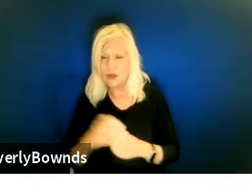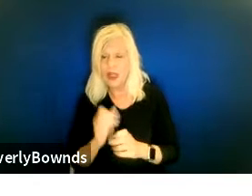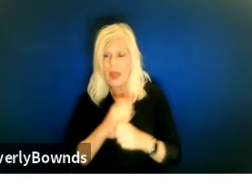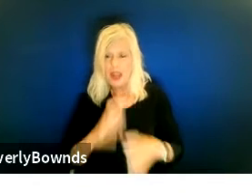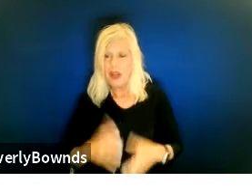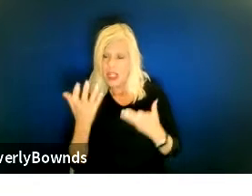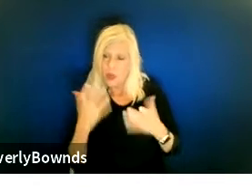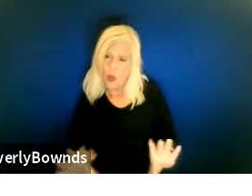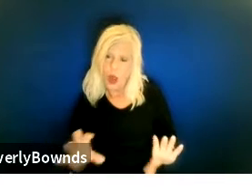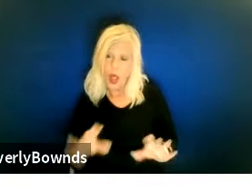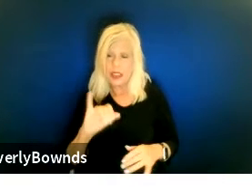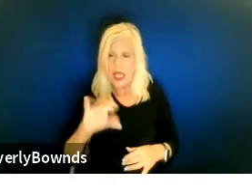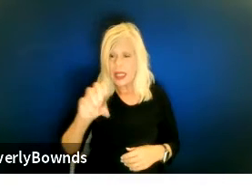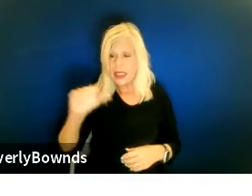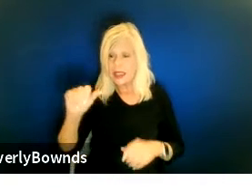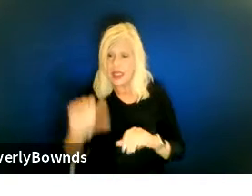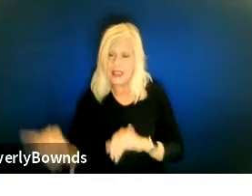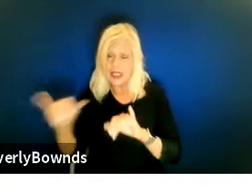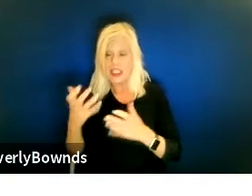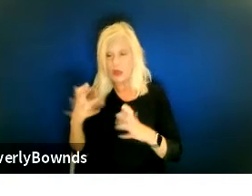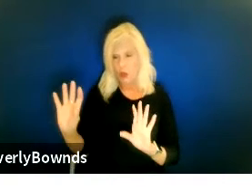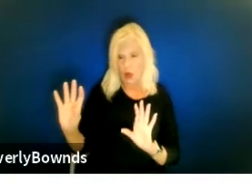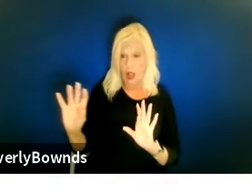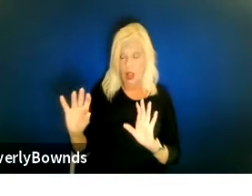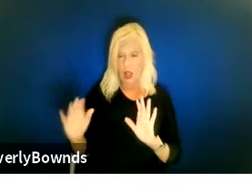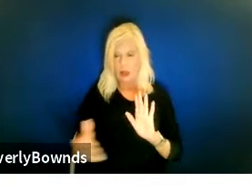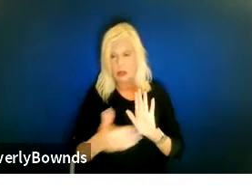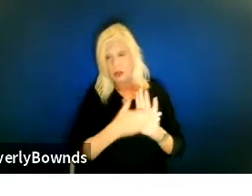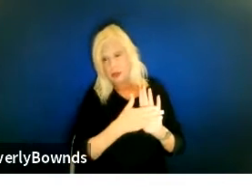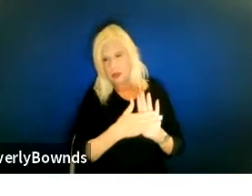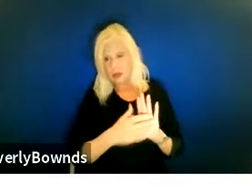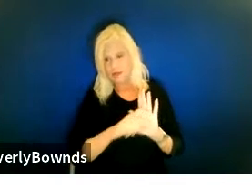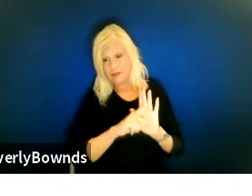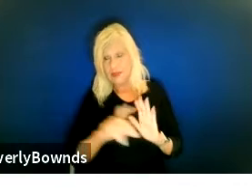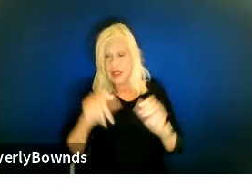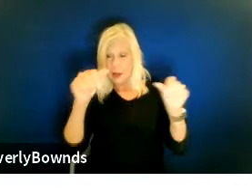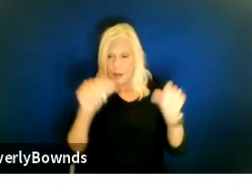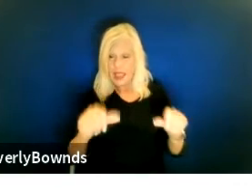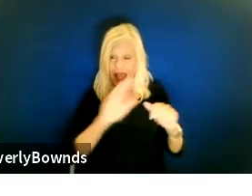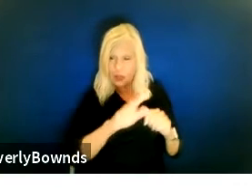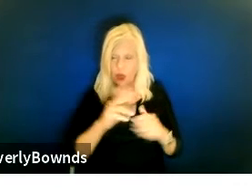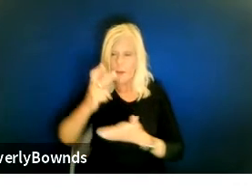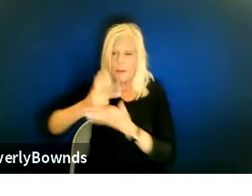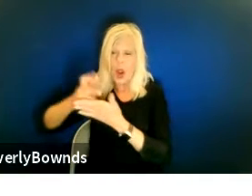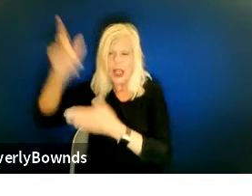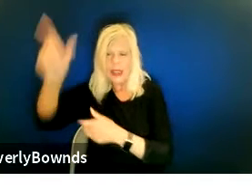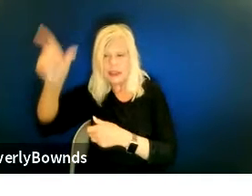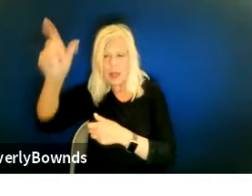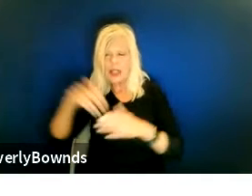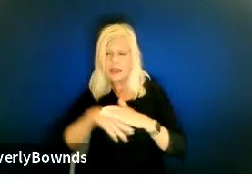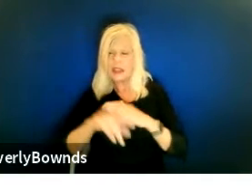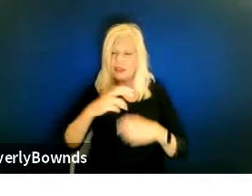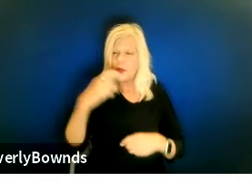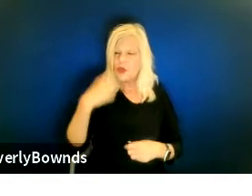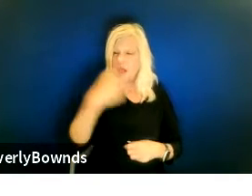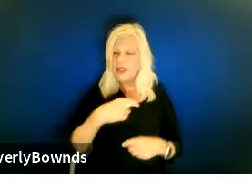the ISA standard, which is typically on parking placards, parking spots, accessible restrooms,